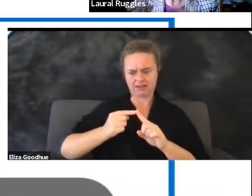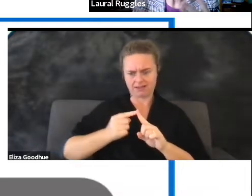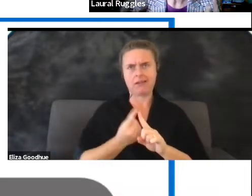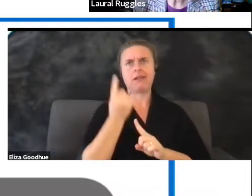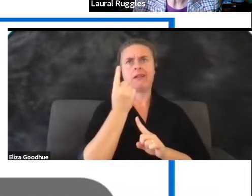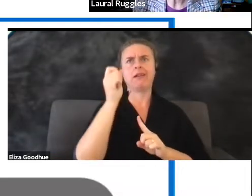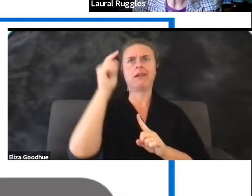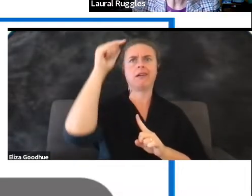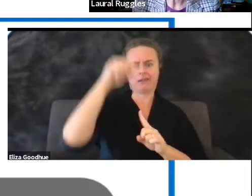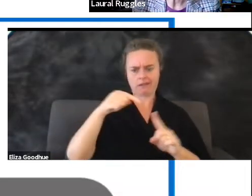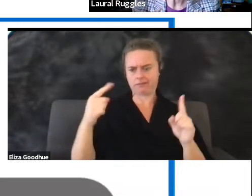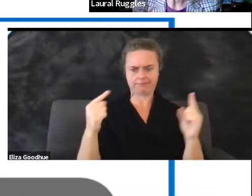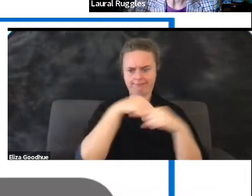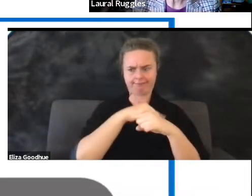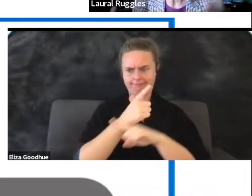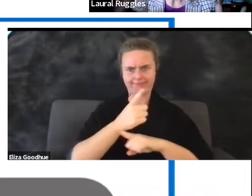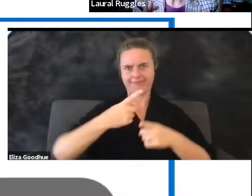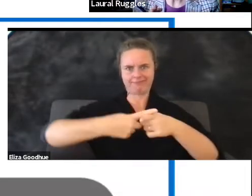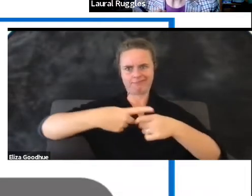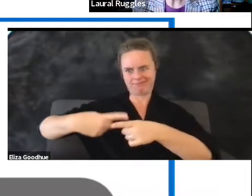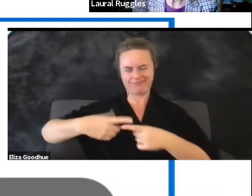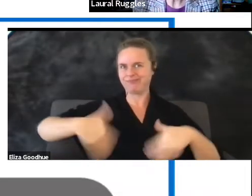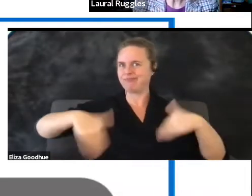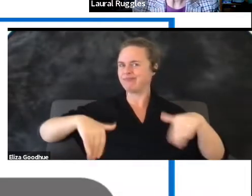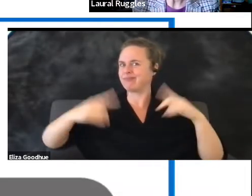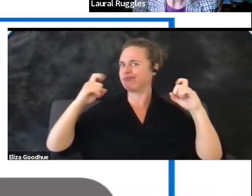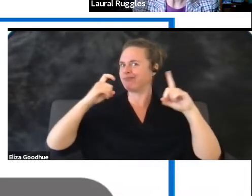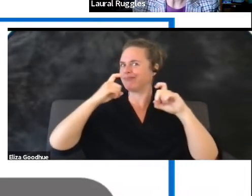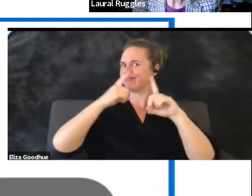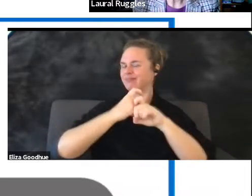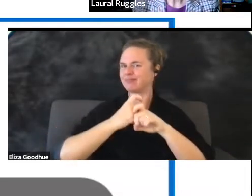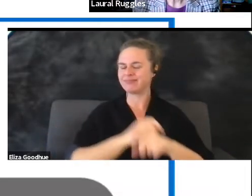if you dig deeper in this framework for aligning the sectors, it also